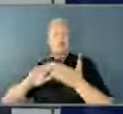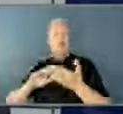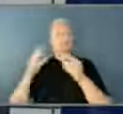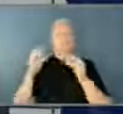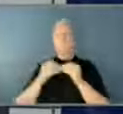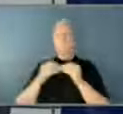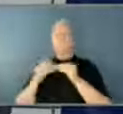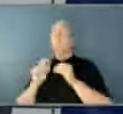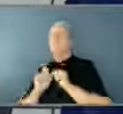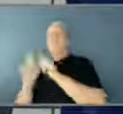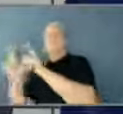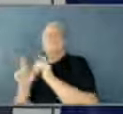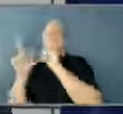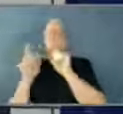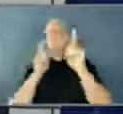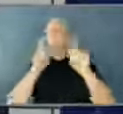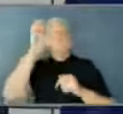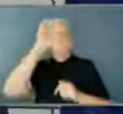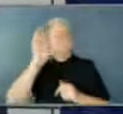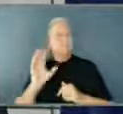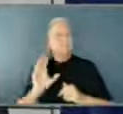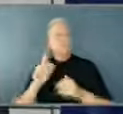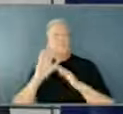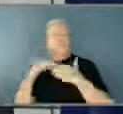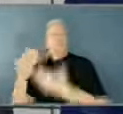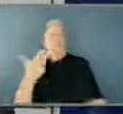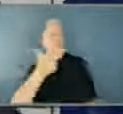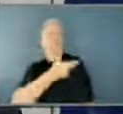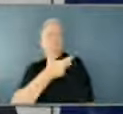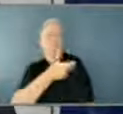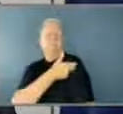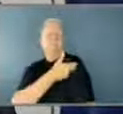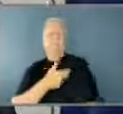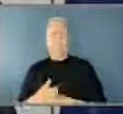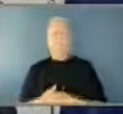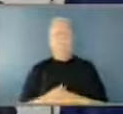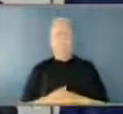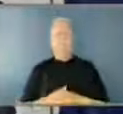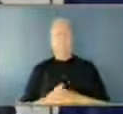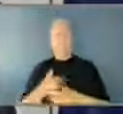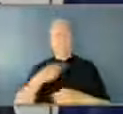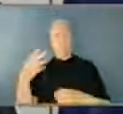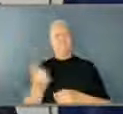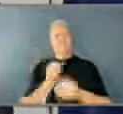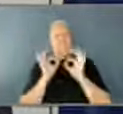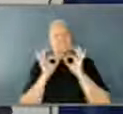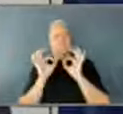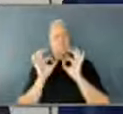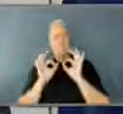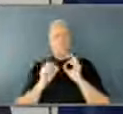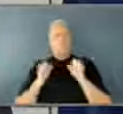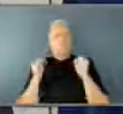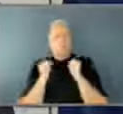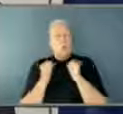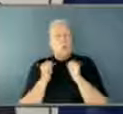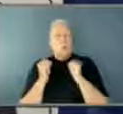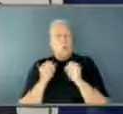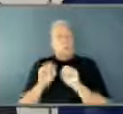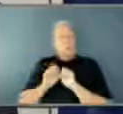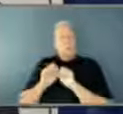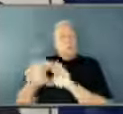whether it's the Pfizer or the AstraZeneca. Pfizer comes in temperature-controlled remote sensor storage vessels, or